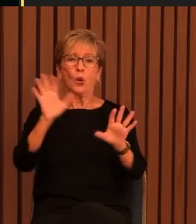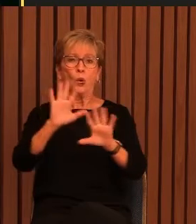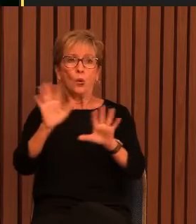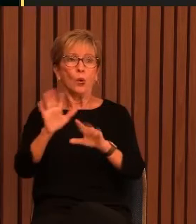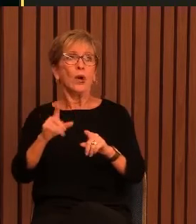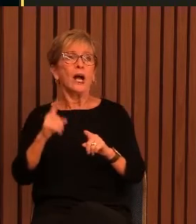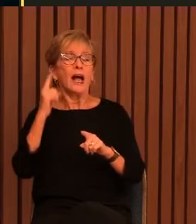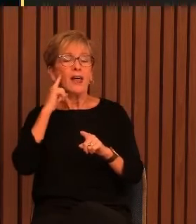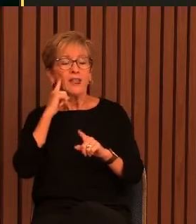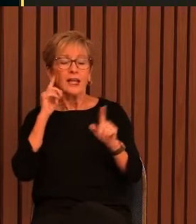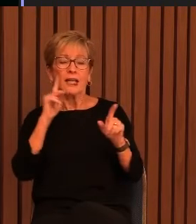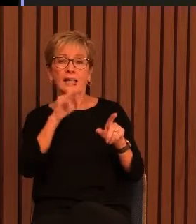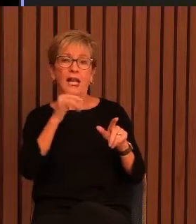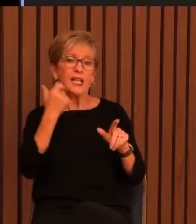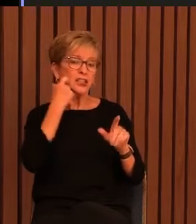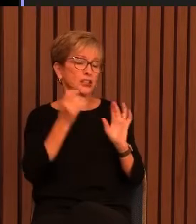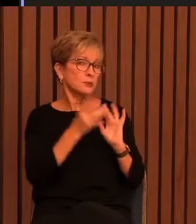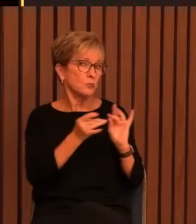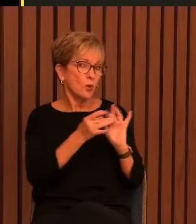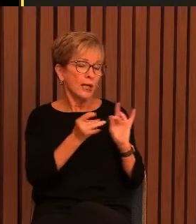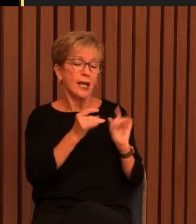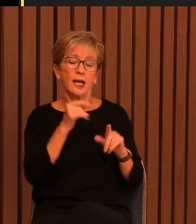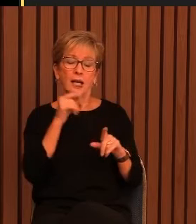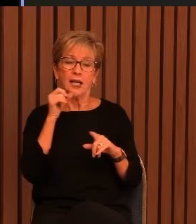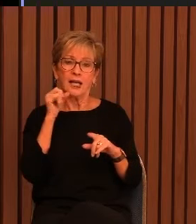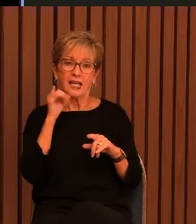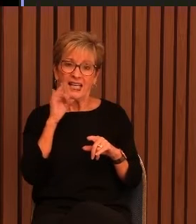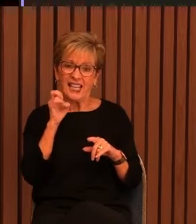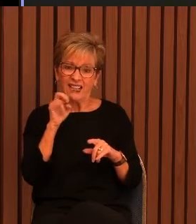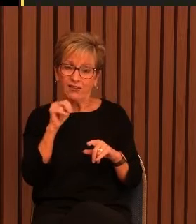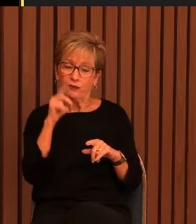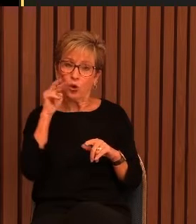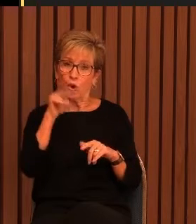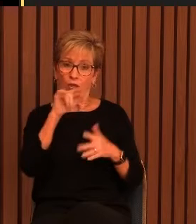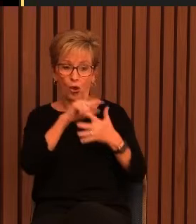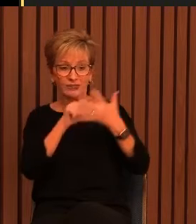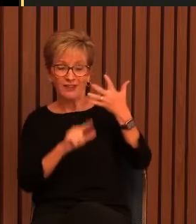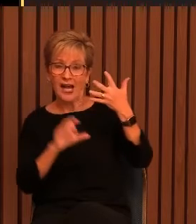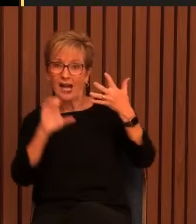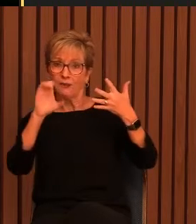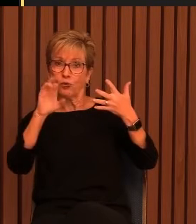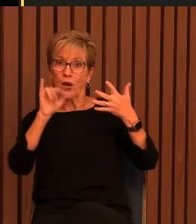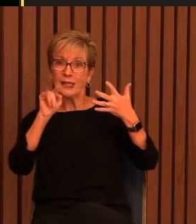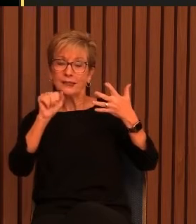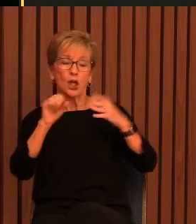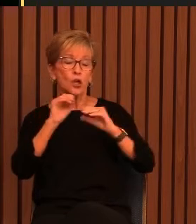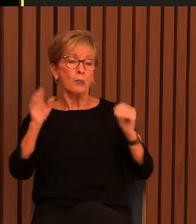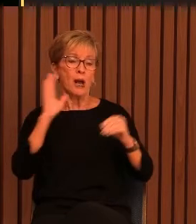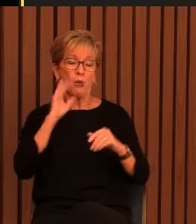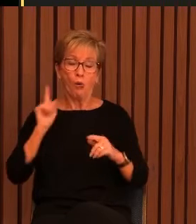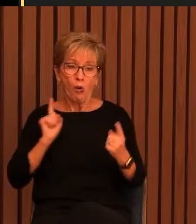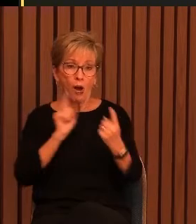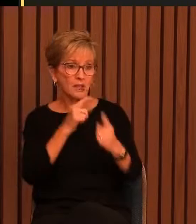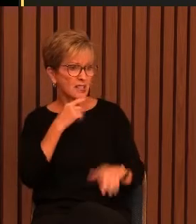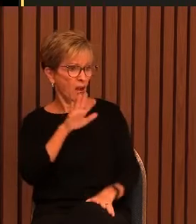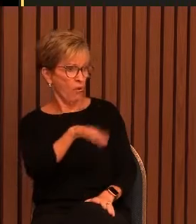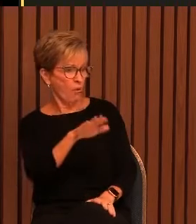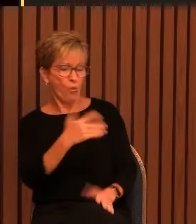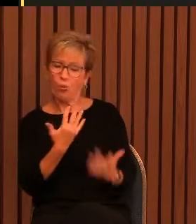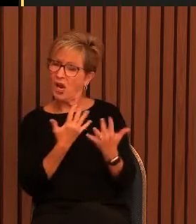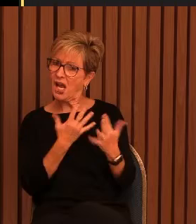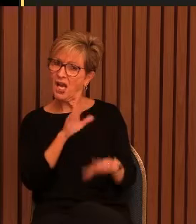Kelly just pointed out, I don't think we would, if you looked at those 5, nobody's going to walk up and go, wait a